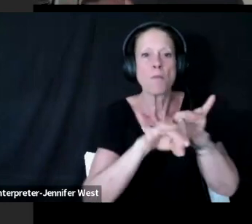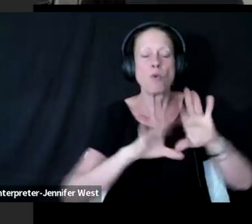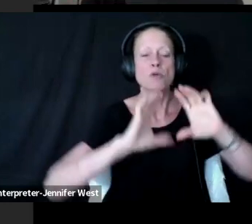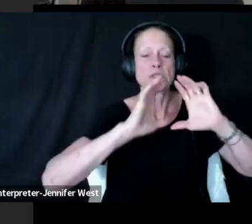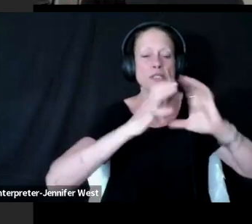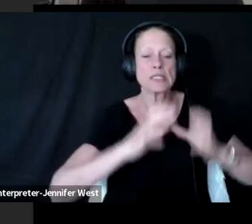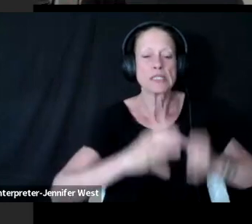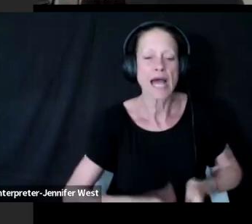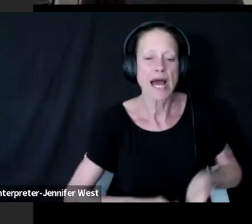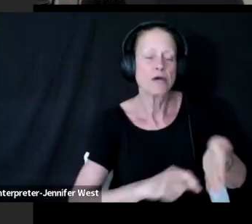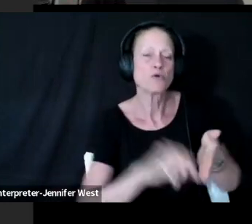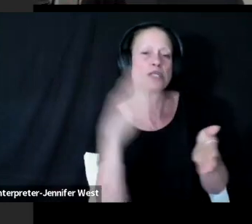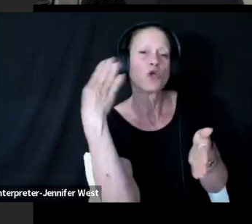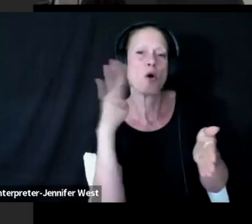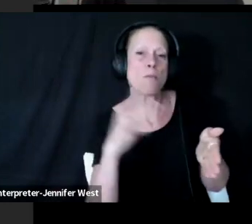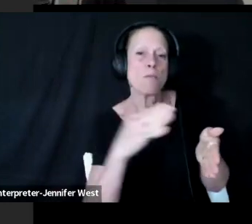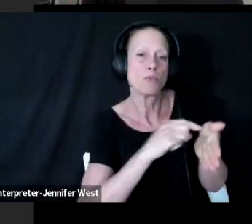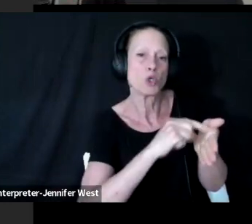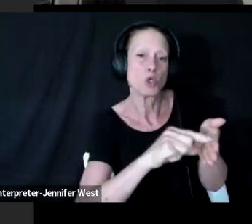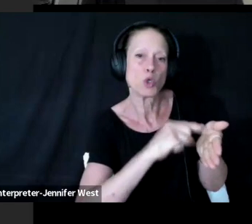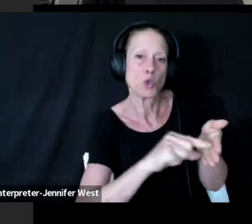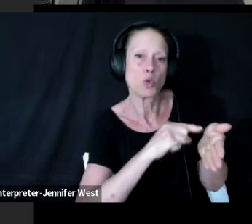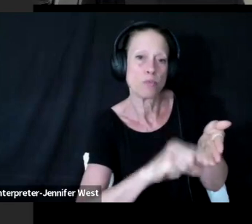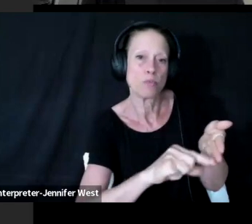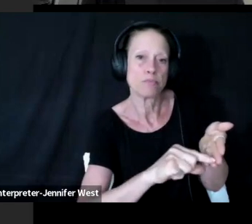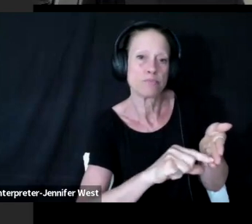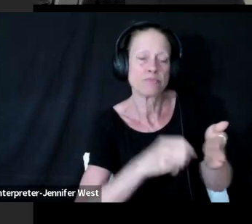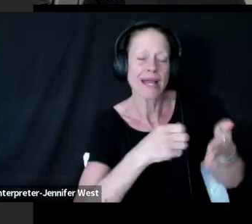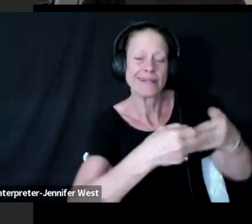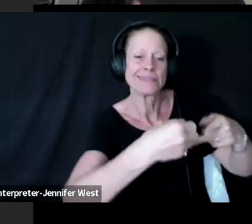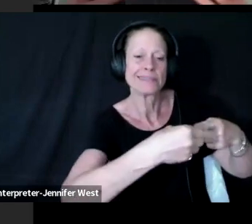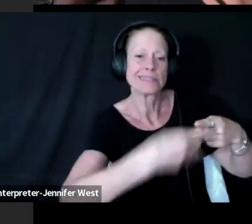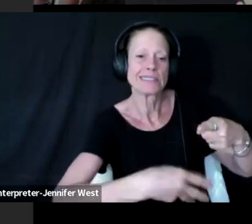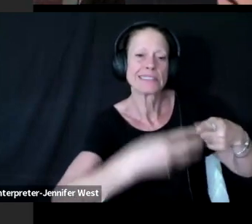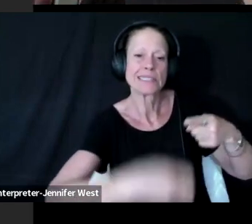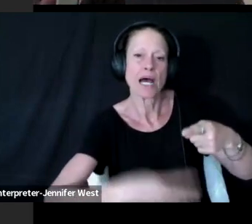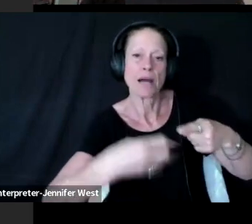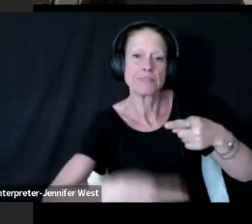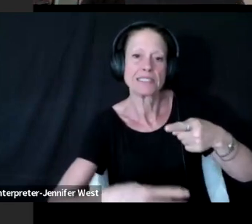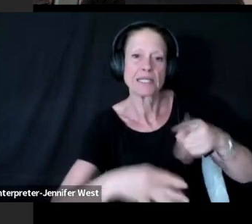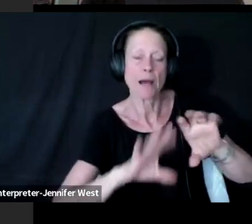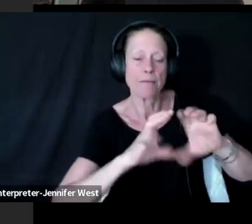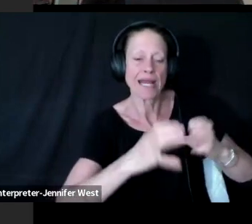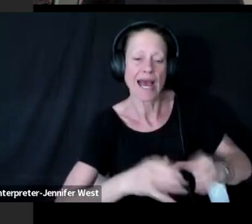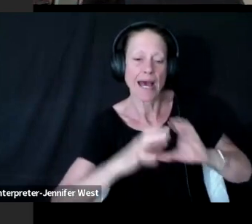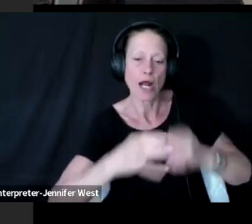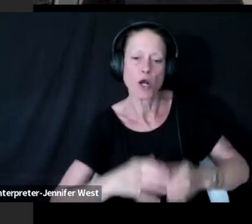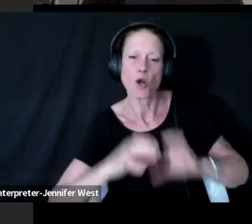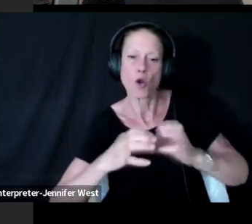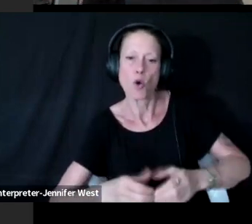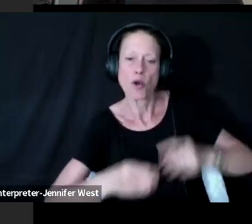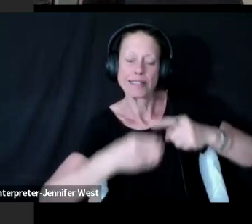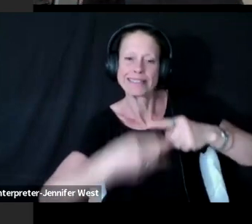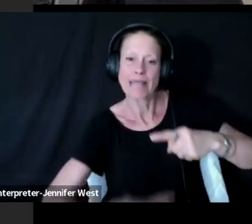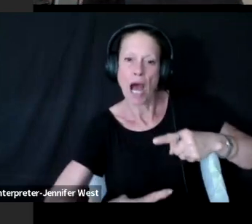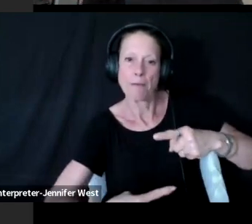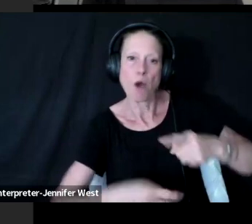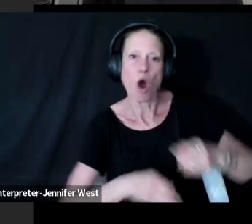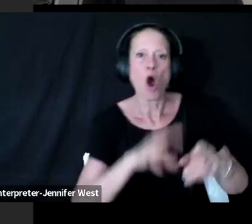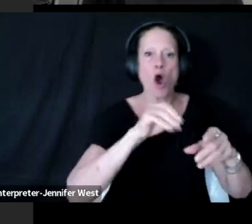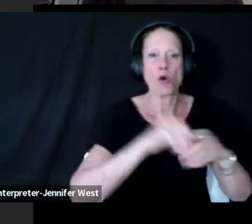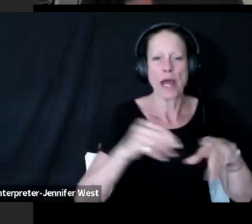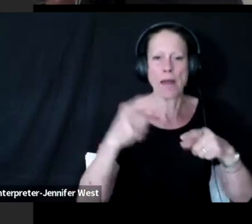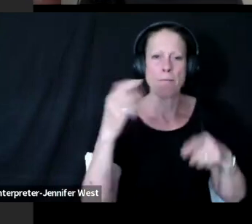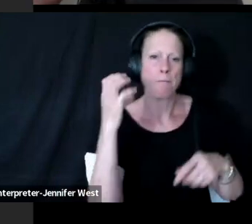the subcategories are in bold. Now, for you to find the next main category, all you have to do is look for that